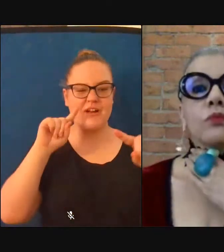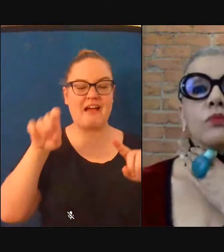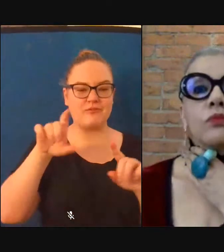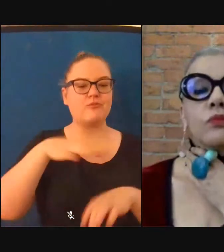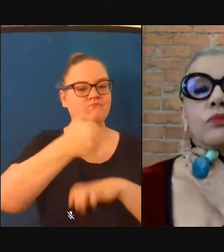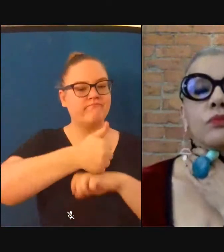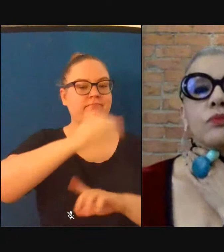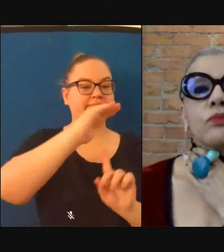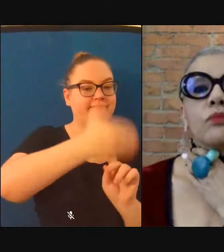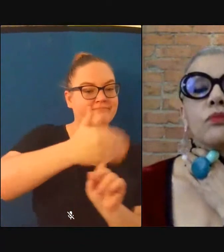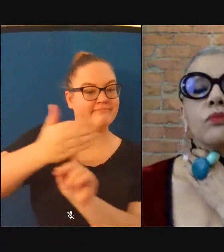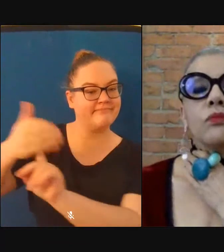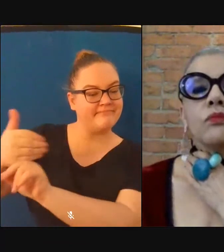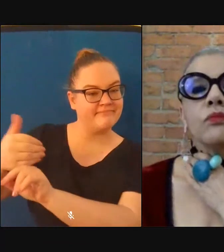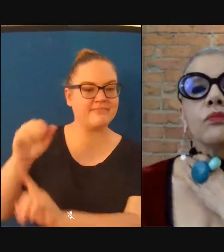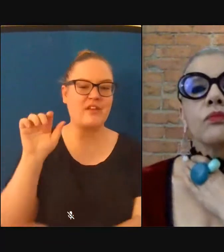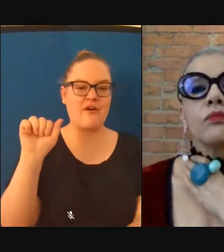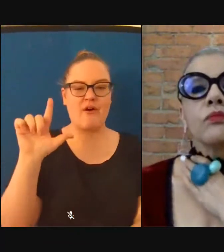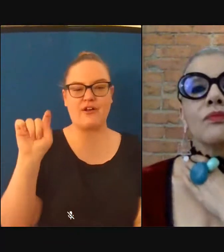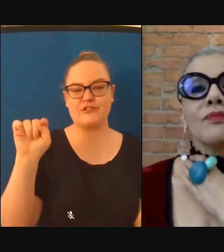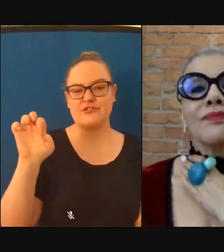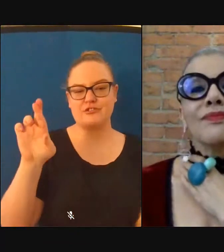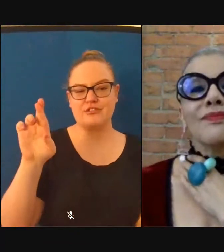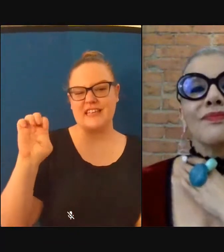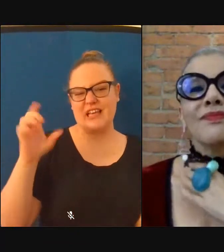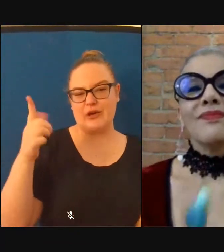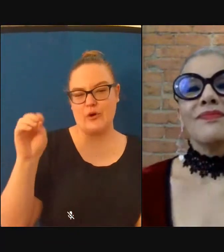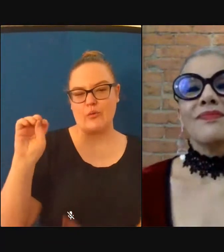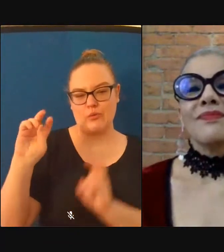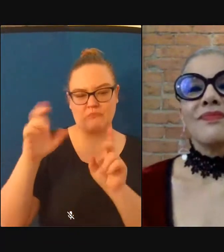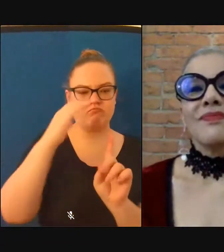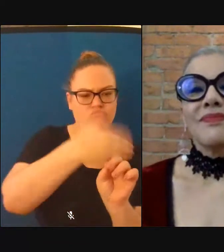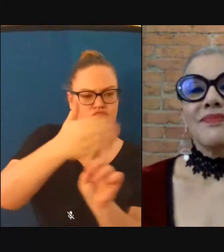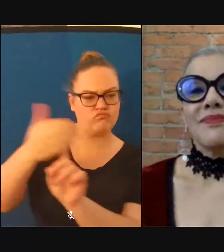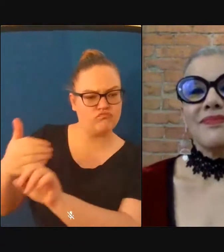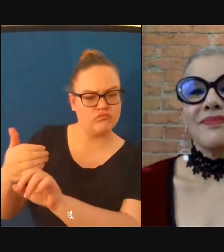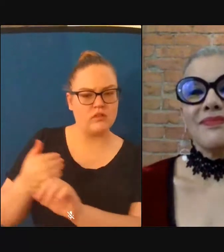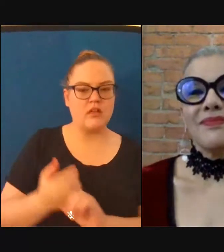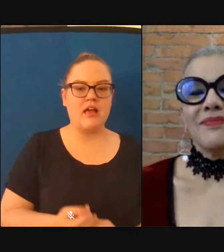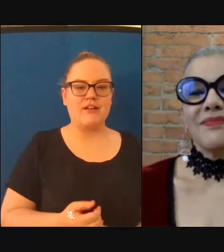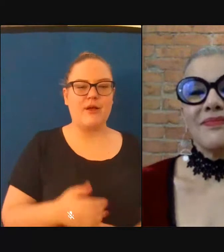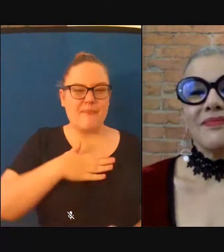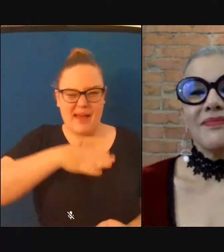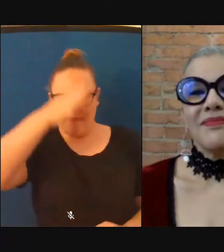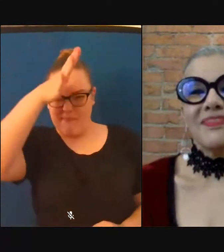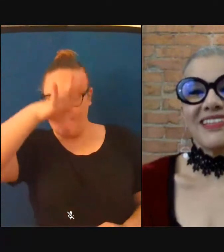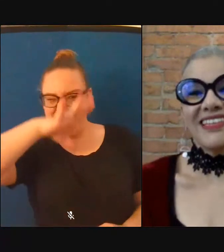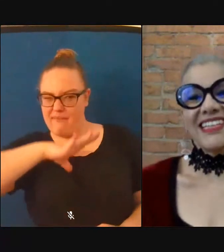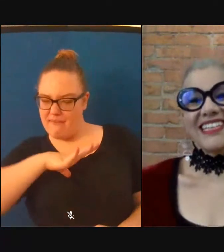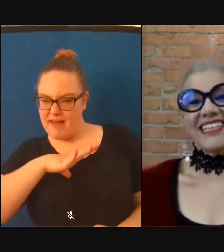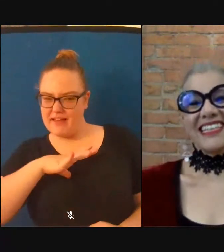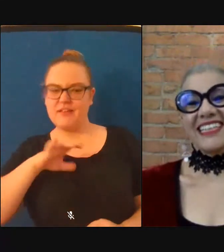these alter egos. And so Tommy, I had like all my male white supremacist alter egos were named Tommy for some